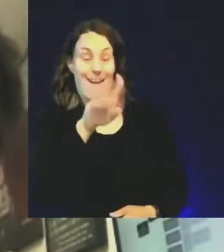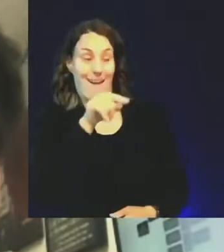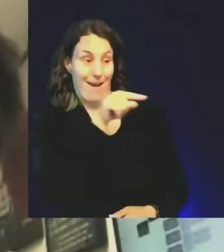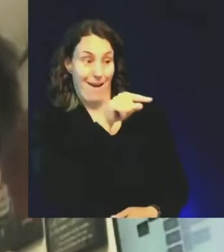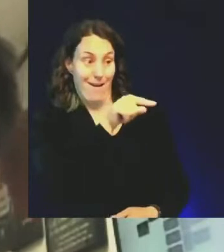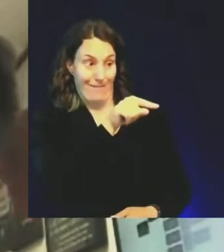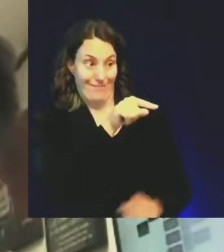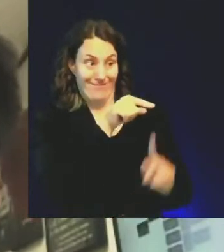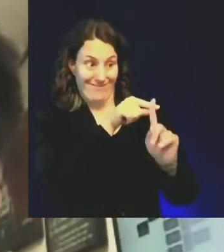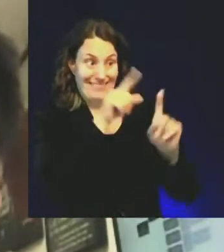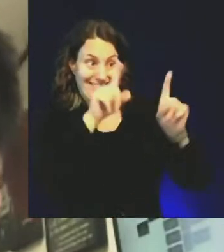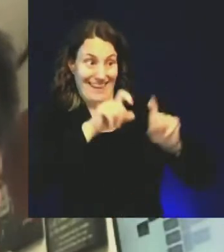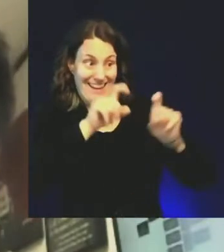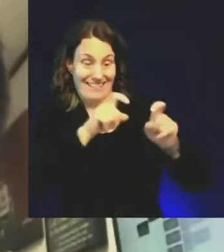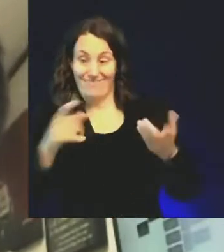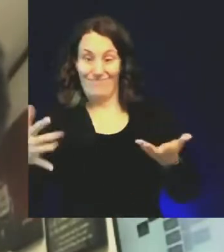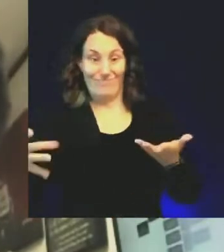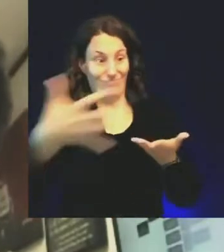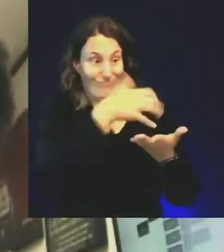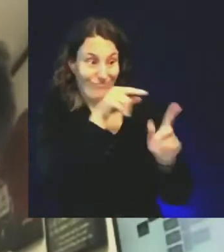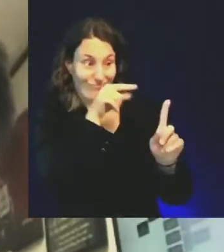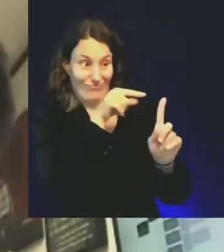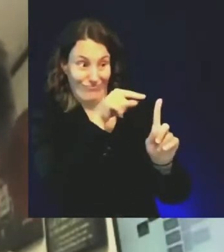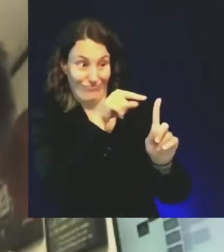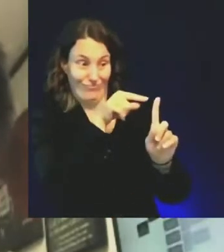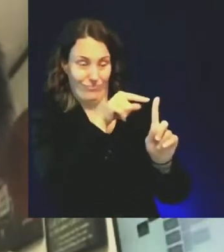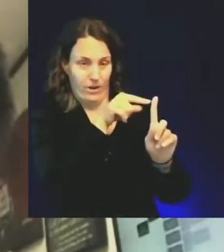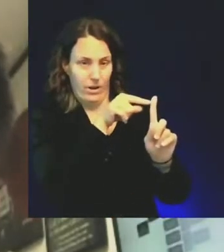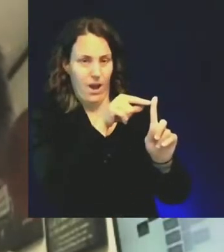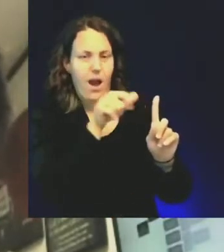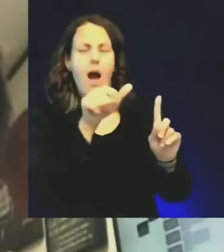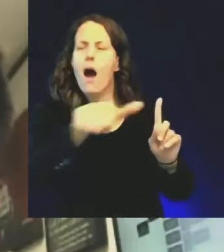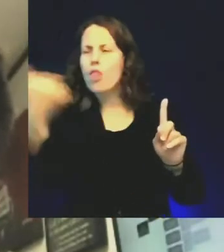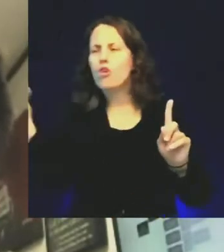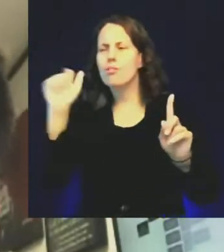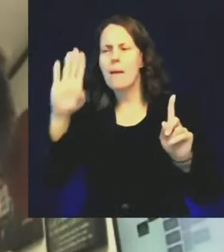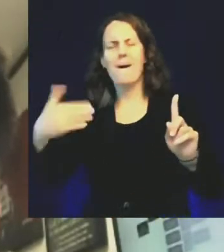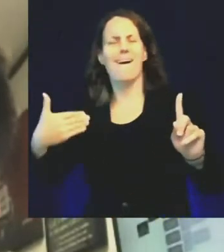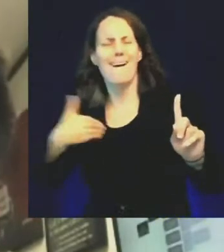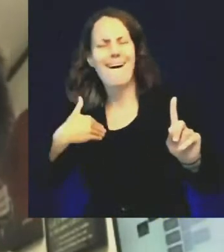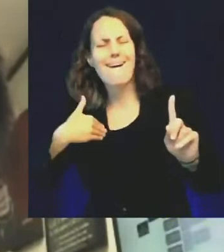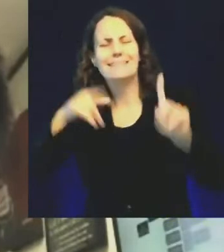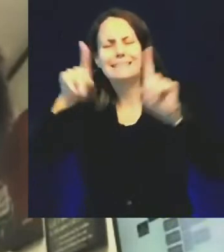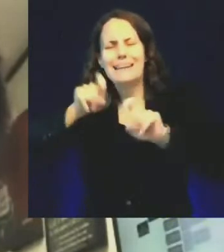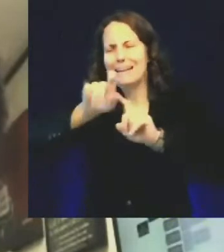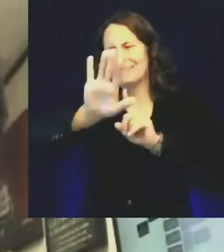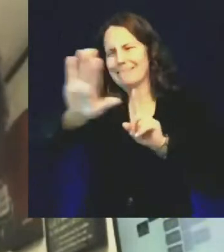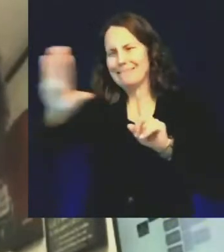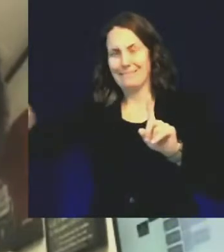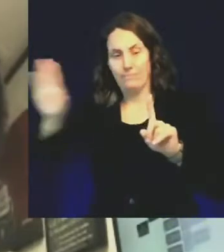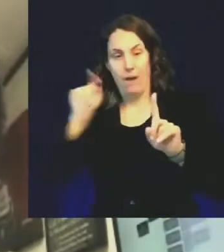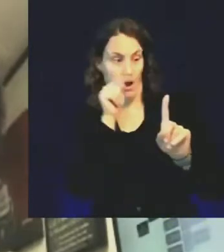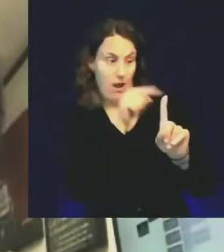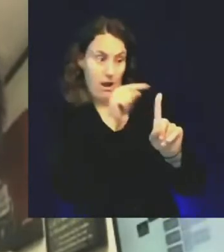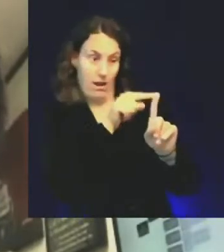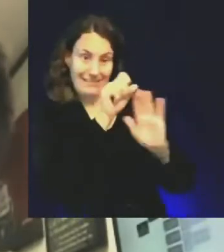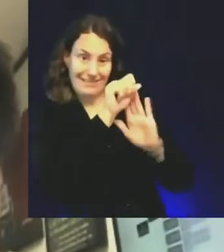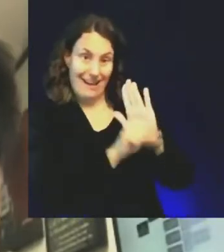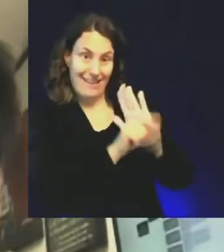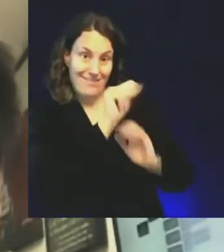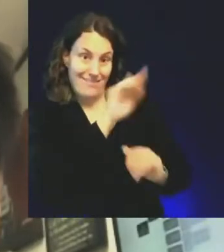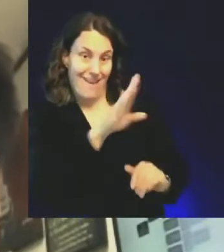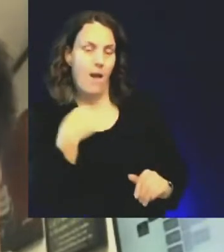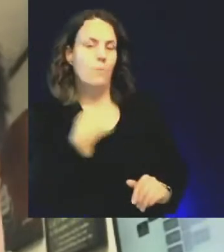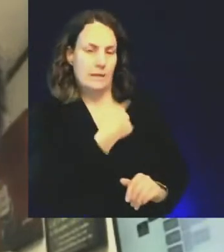to say whether it's positive or negative, those get sequenced. In our partnership with the Exact Sciences laboratory that does the community